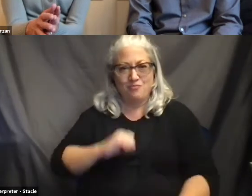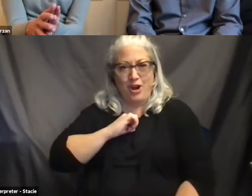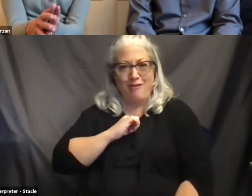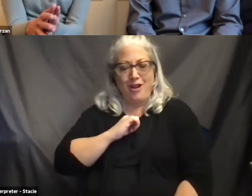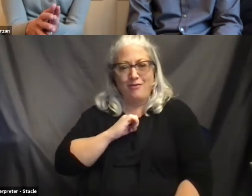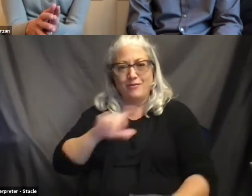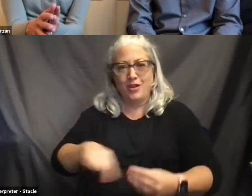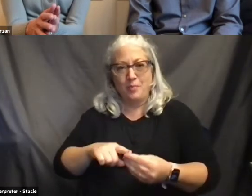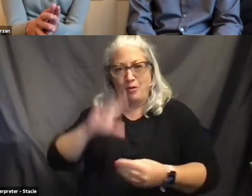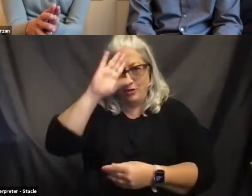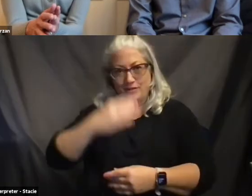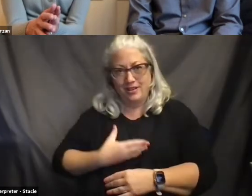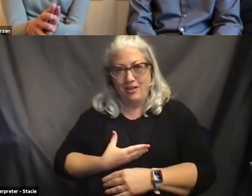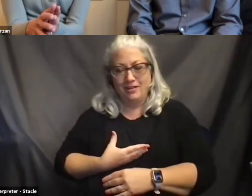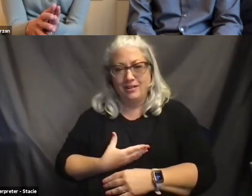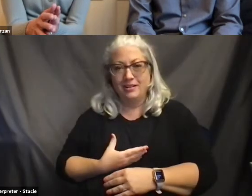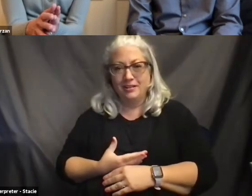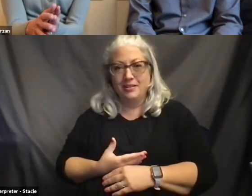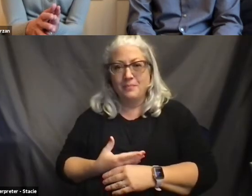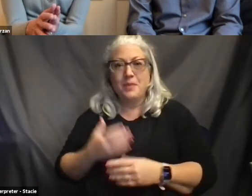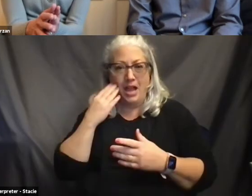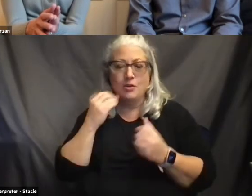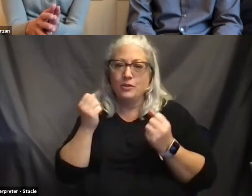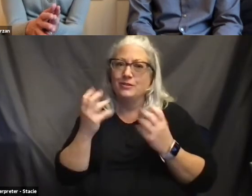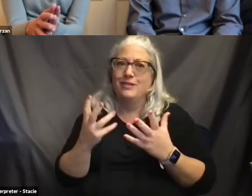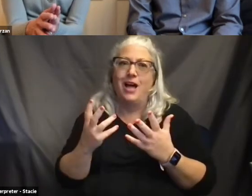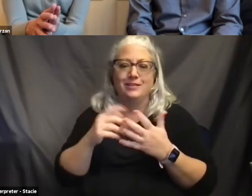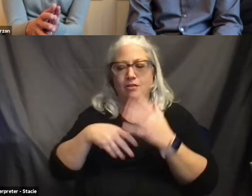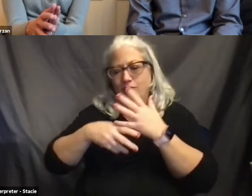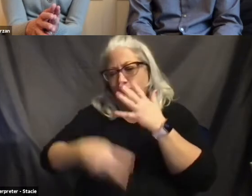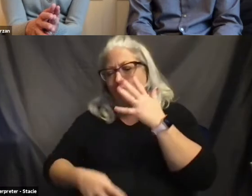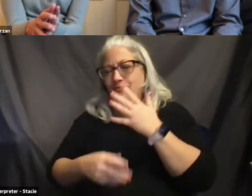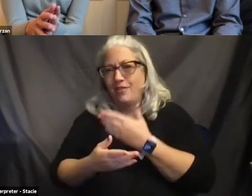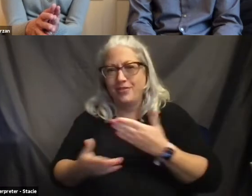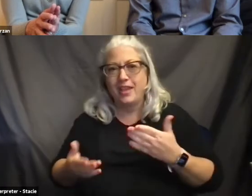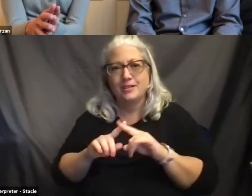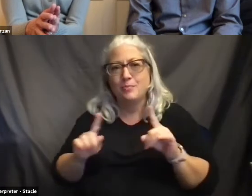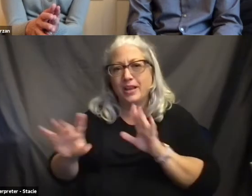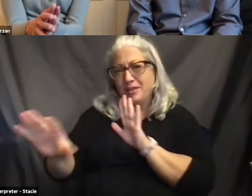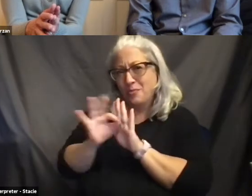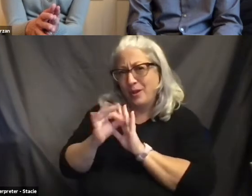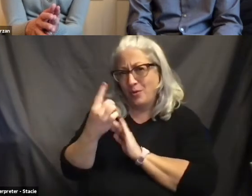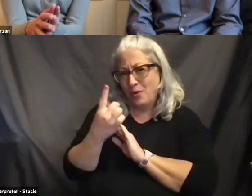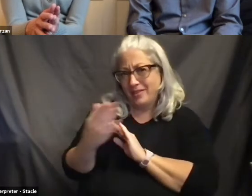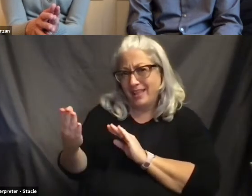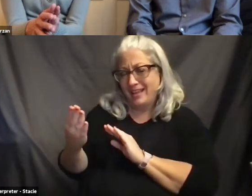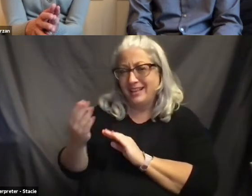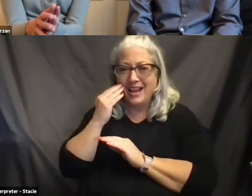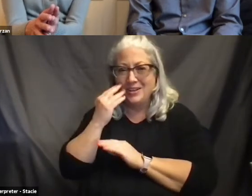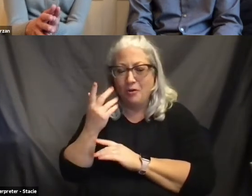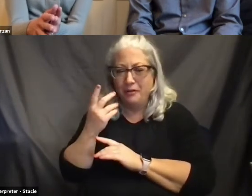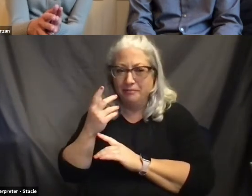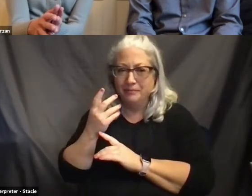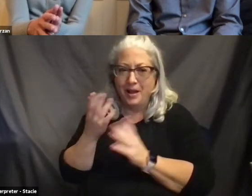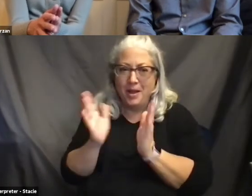son at this point, right? I know that you have lots of things to choose from, but you can just think. I know I'm putting you on the spot a little bit, but